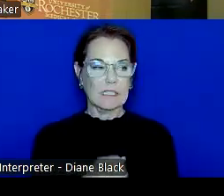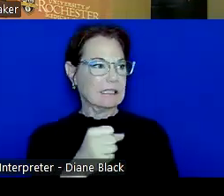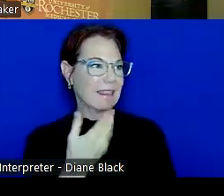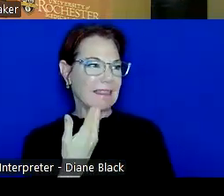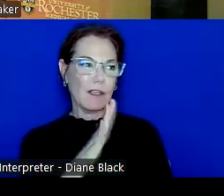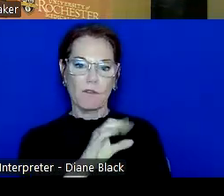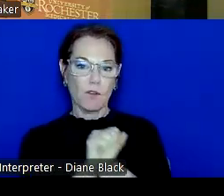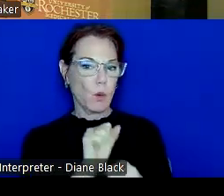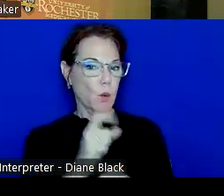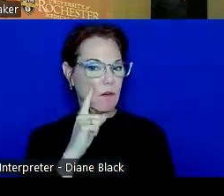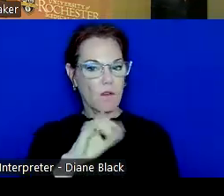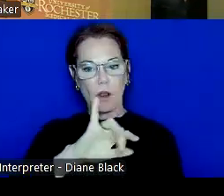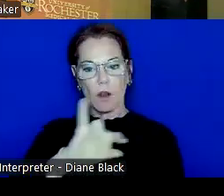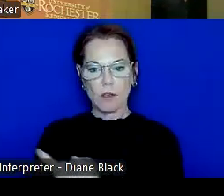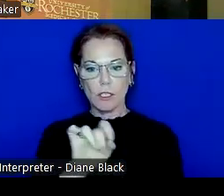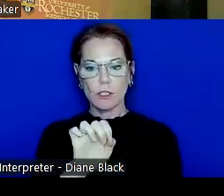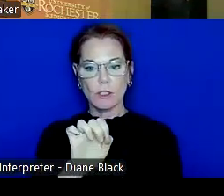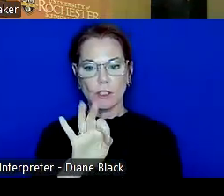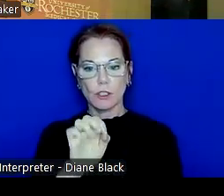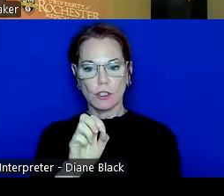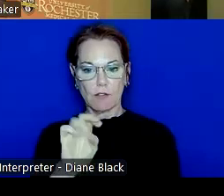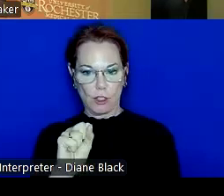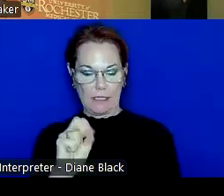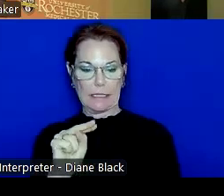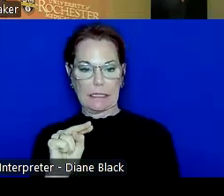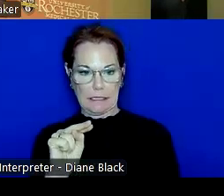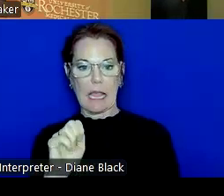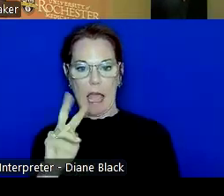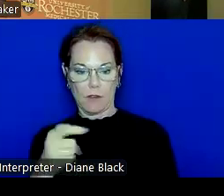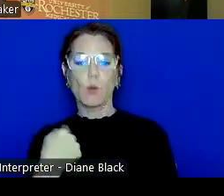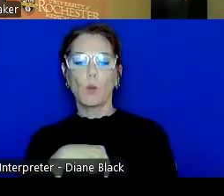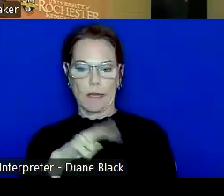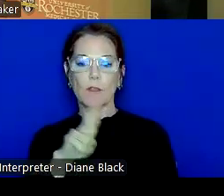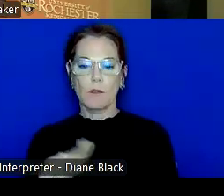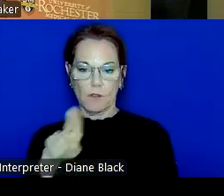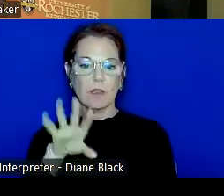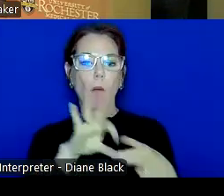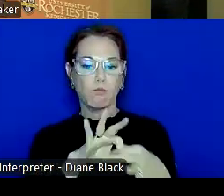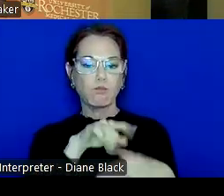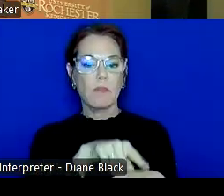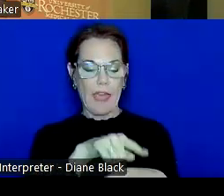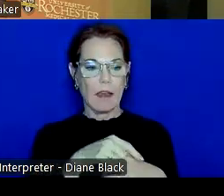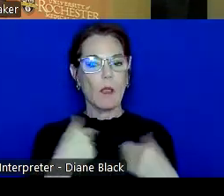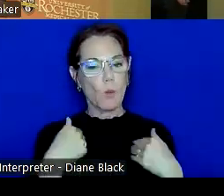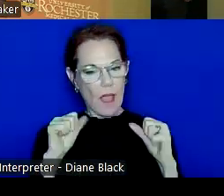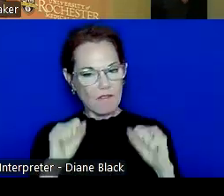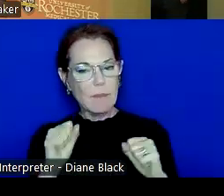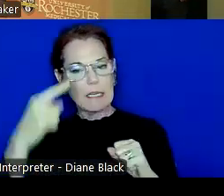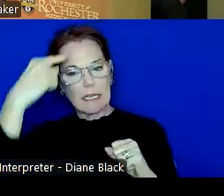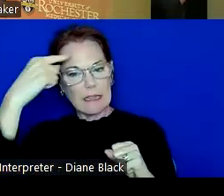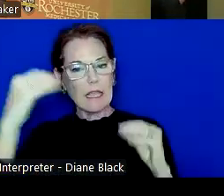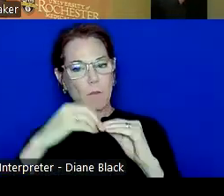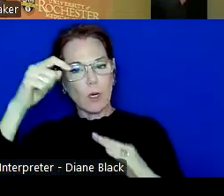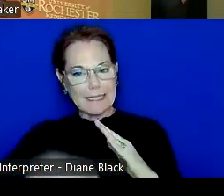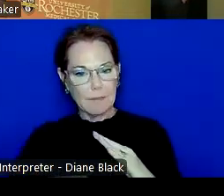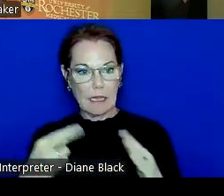doing on Jefferson Avenue. The university is a part of that gentrification and has the ability to think more deeply about that, and I hope with